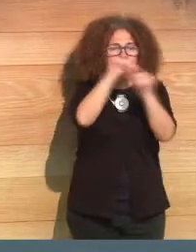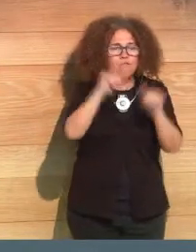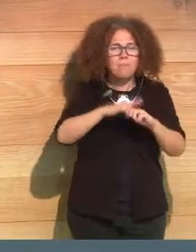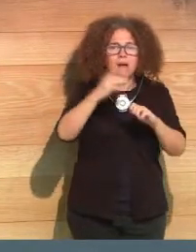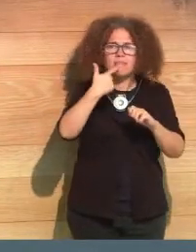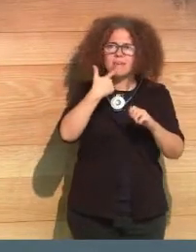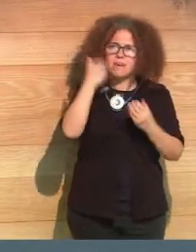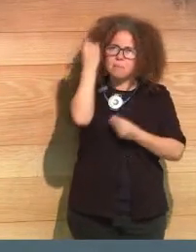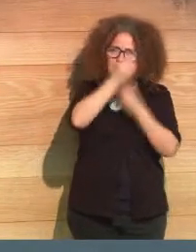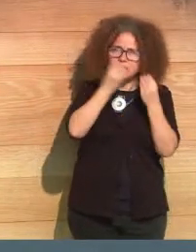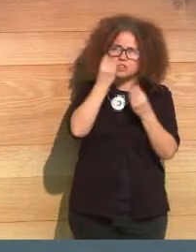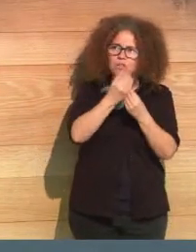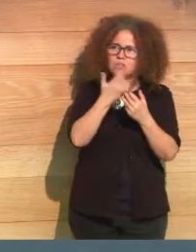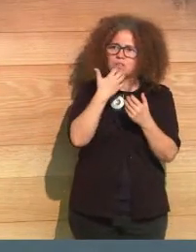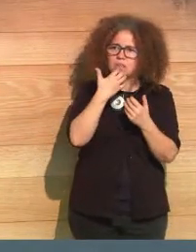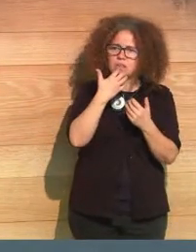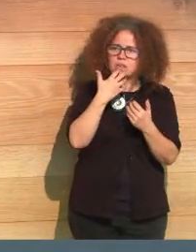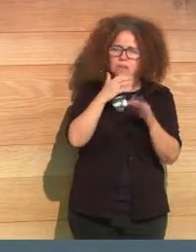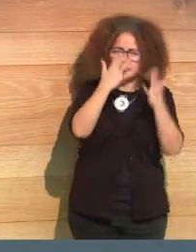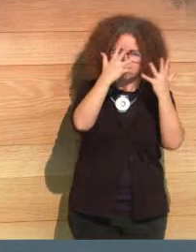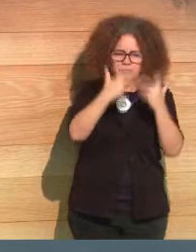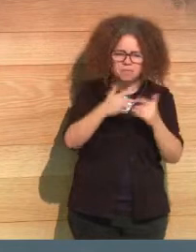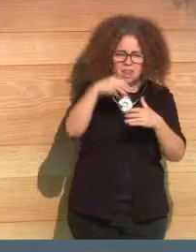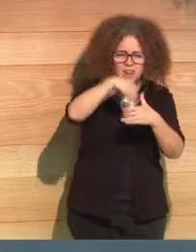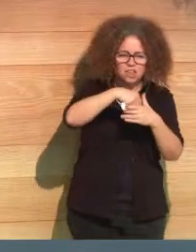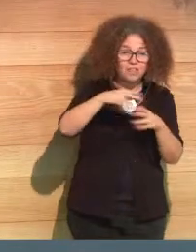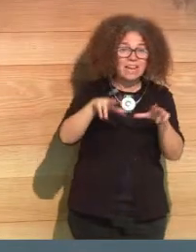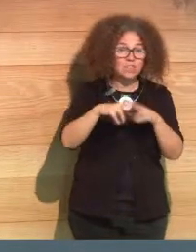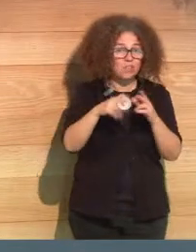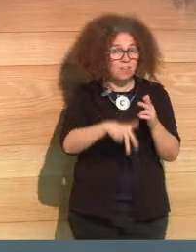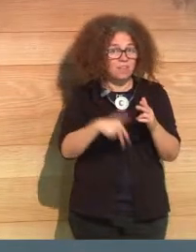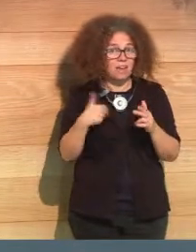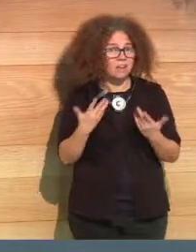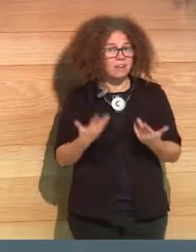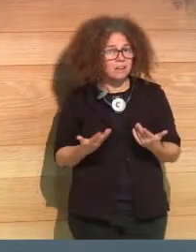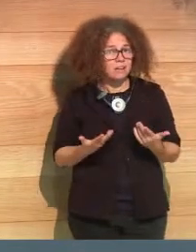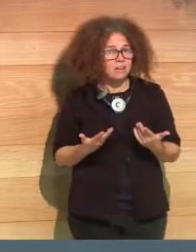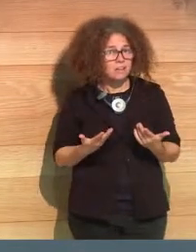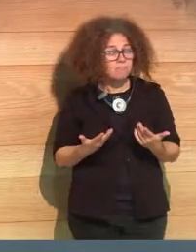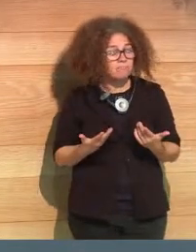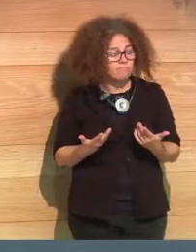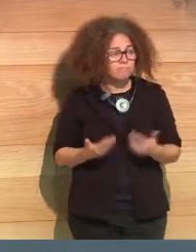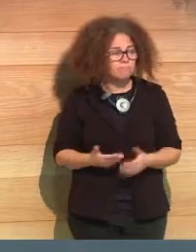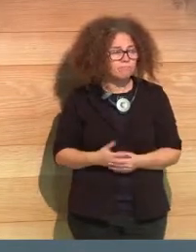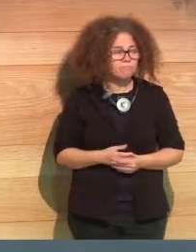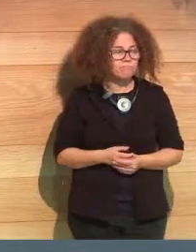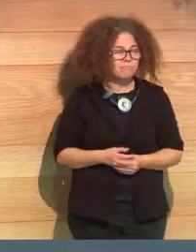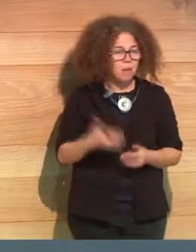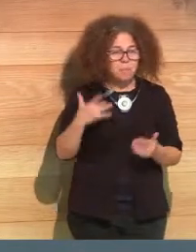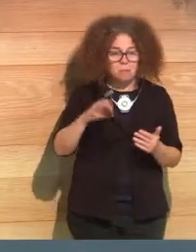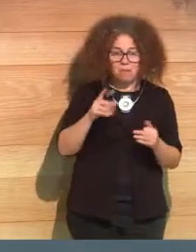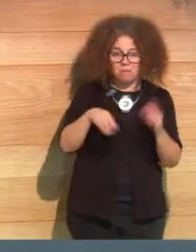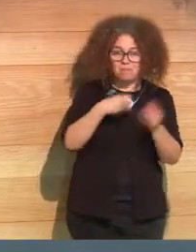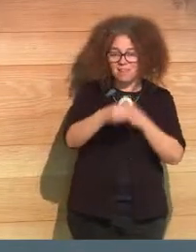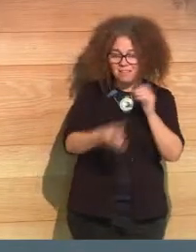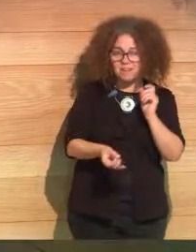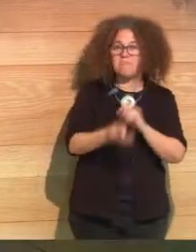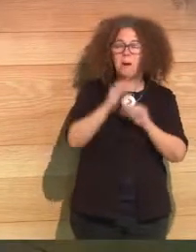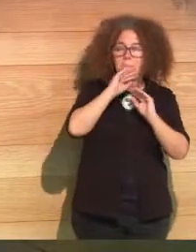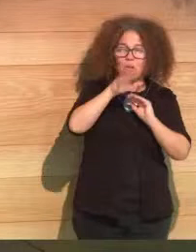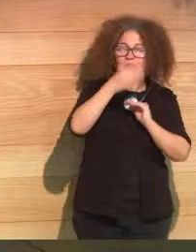position of algorithms in society. And it makes beautiful mountains, so... And this piece also